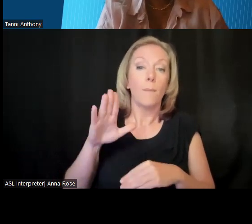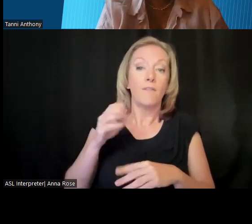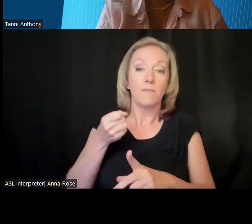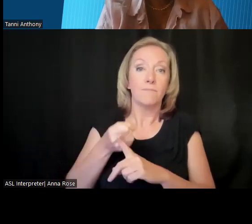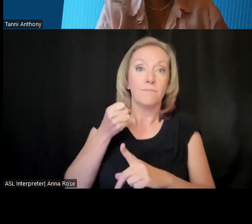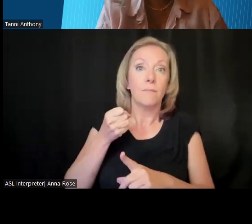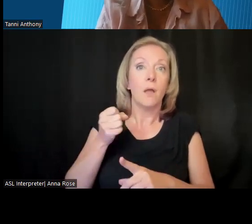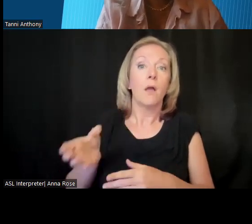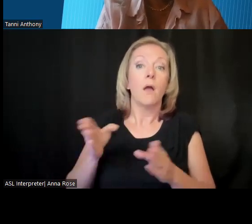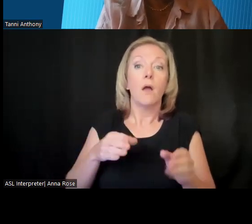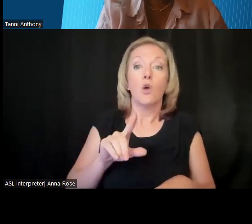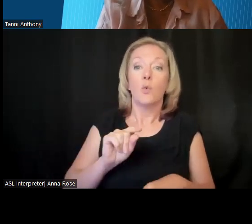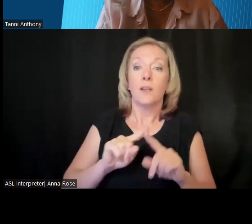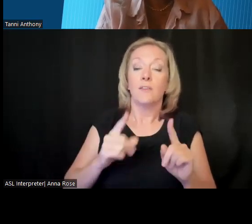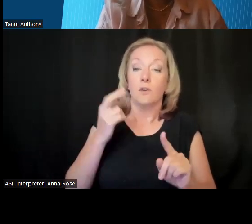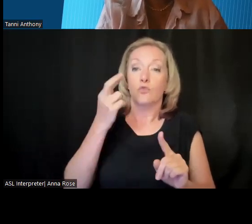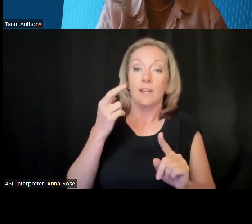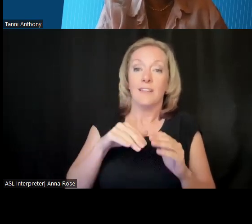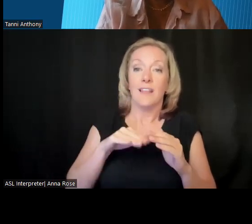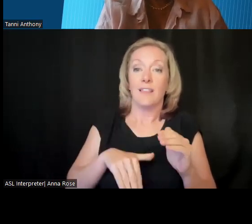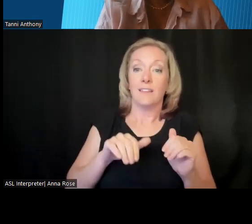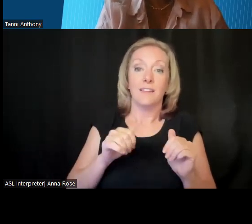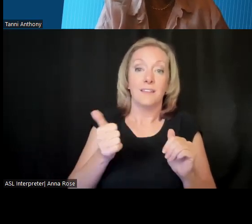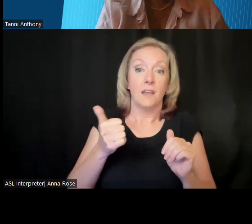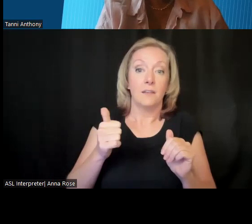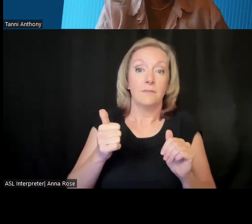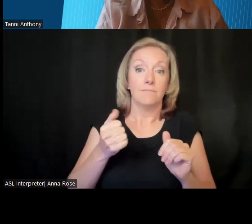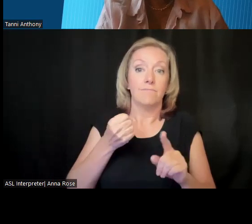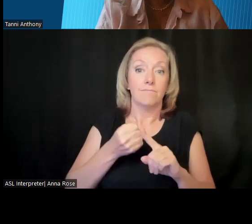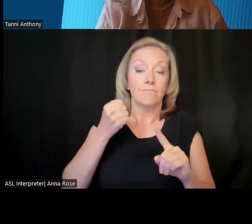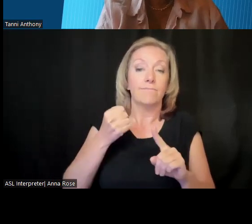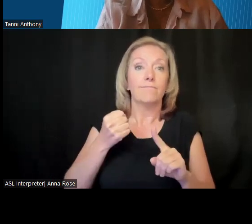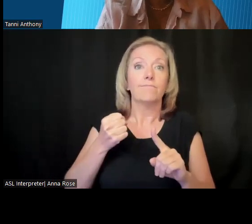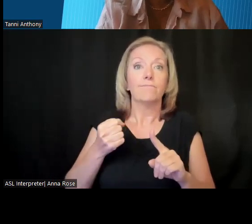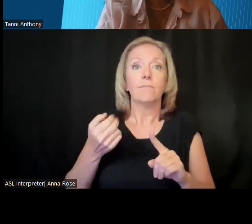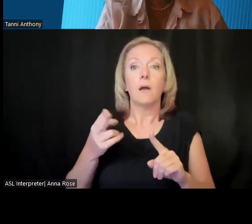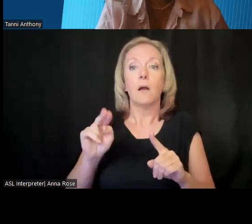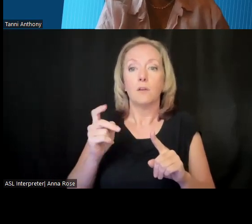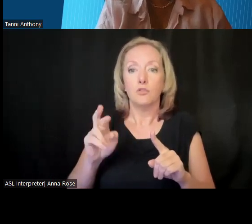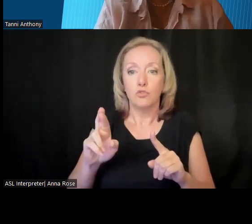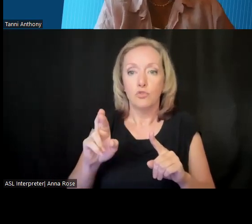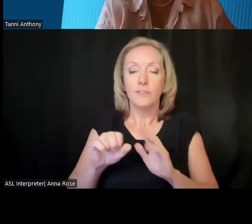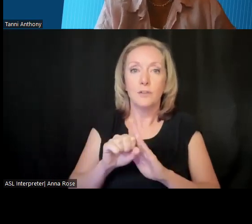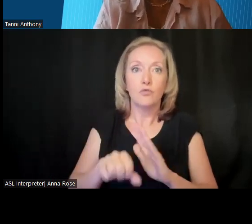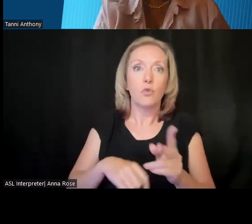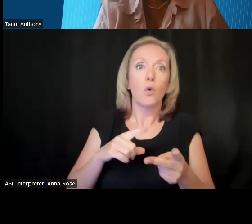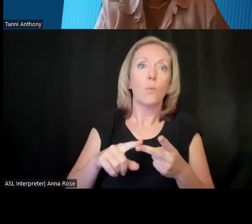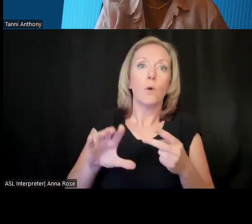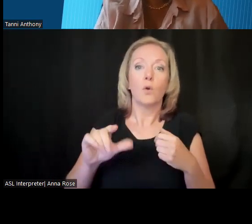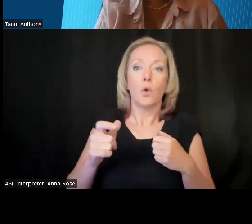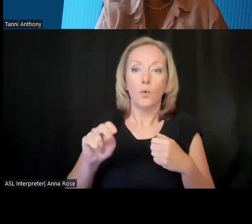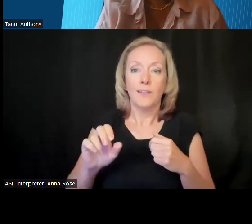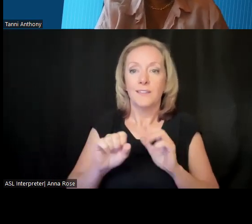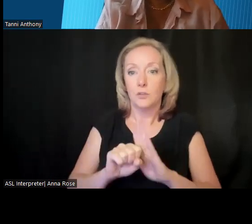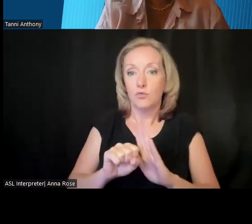20 identified causes that had fewer than 10 reported. Some of these were like Hunter syndrome, Cogan syndrome, and some